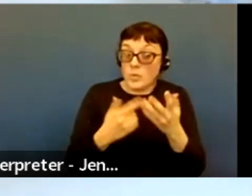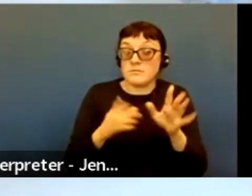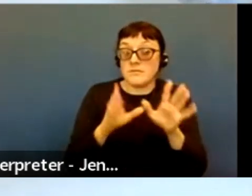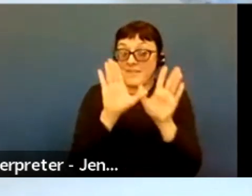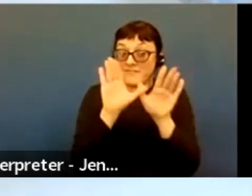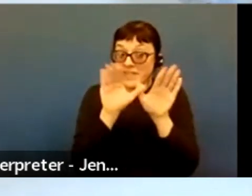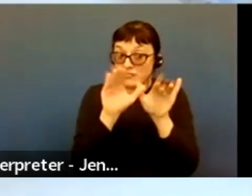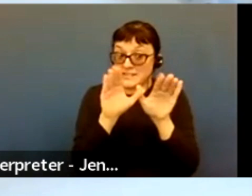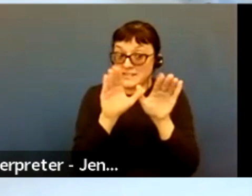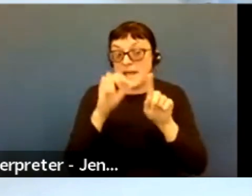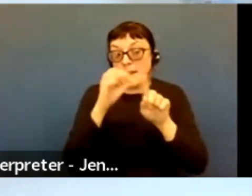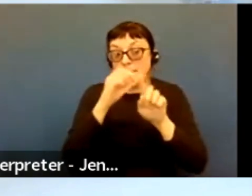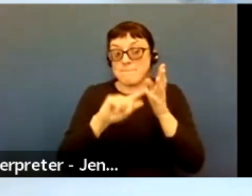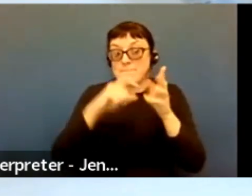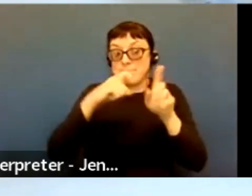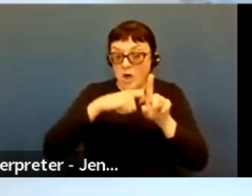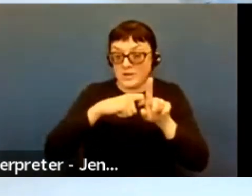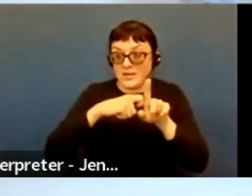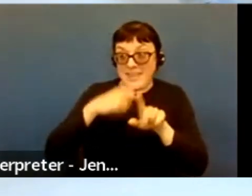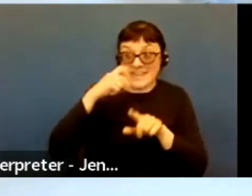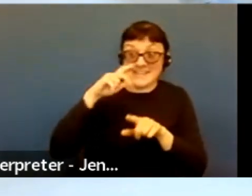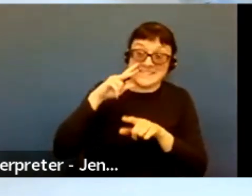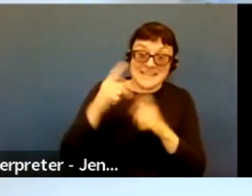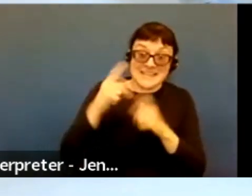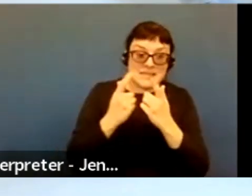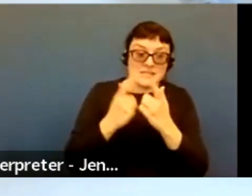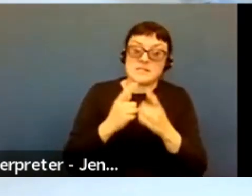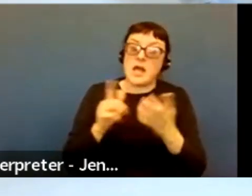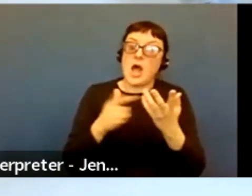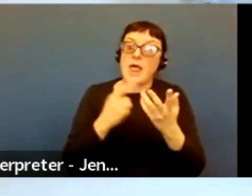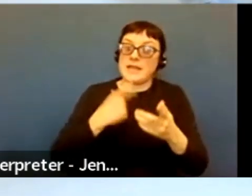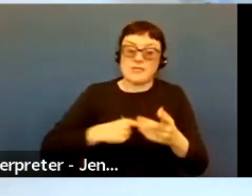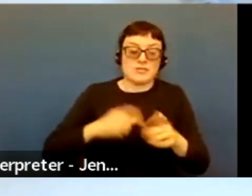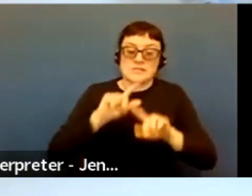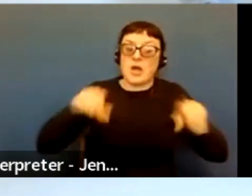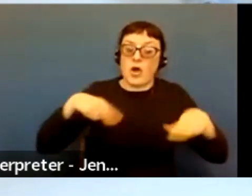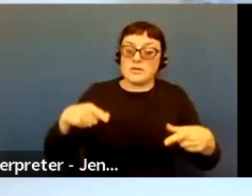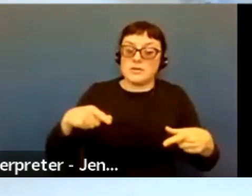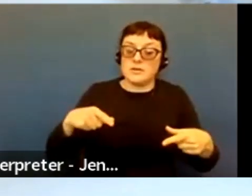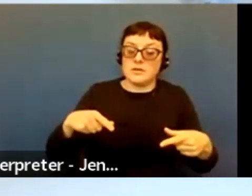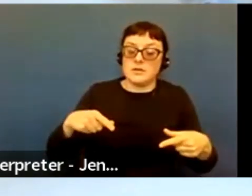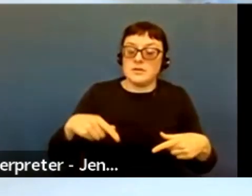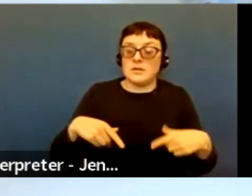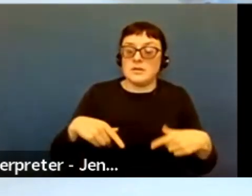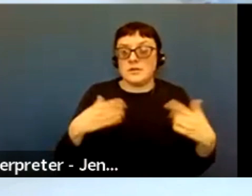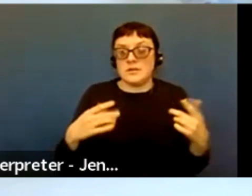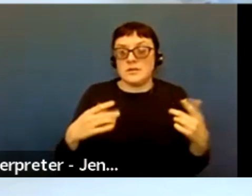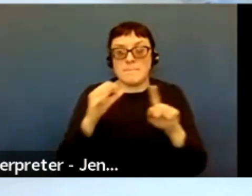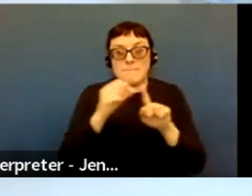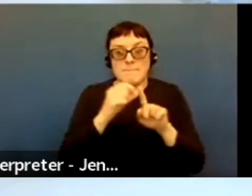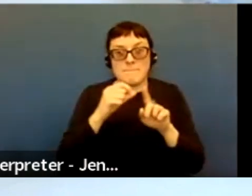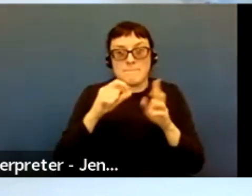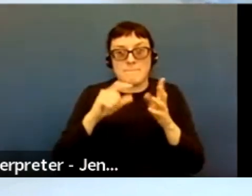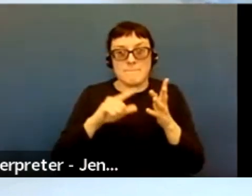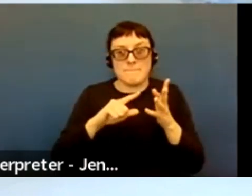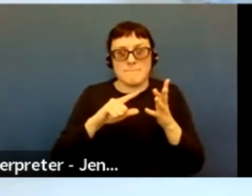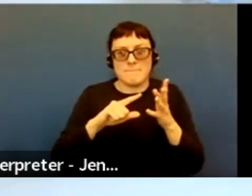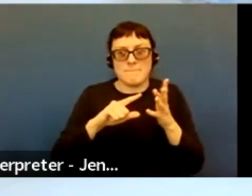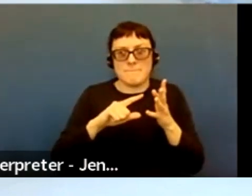fairies and Puck are in particular, they're there to see things that the others don't see. And it changes